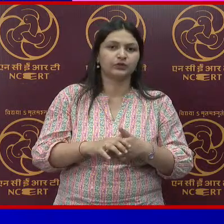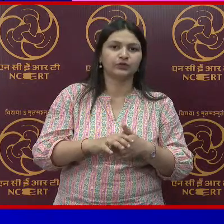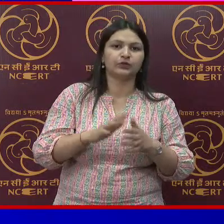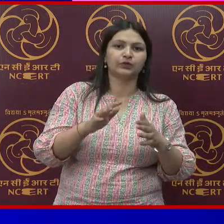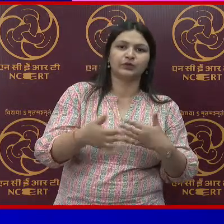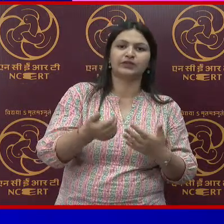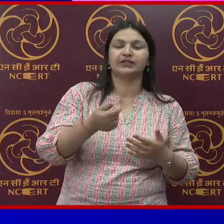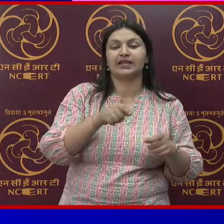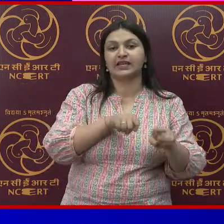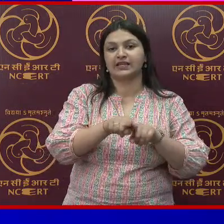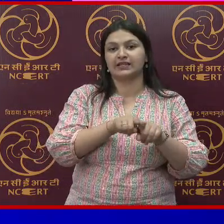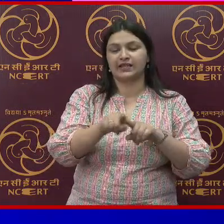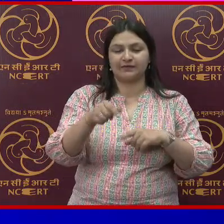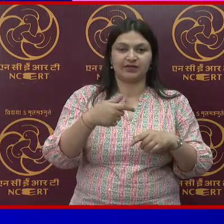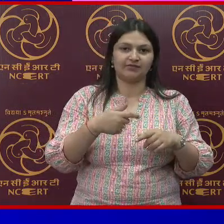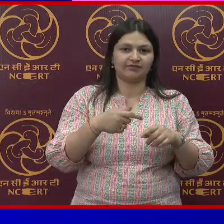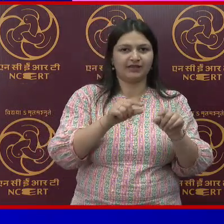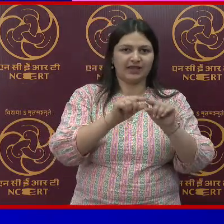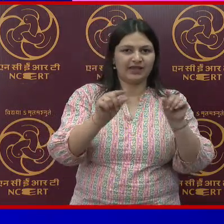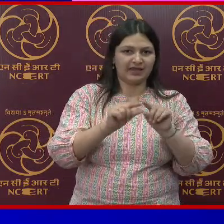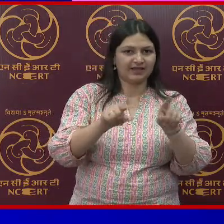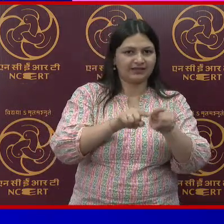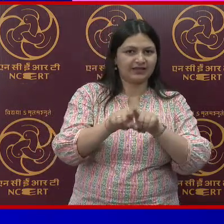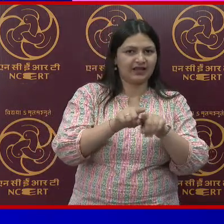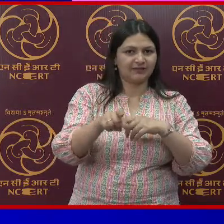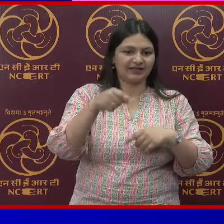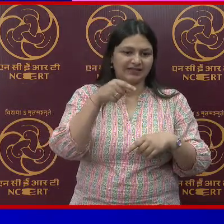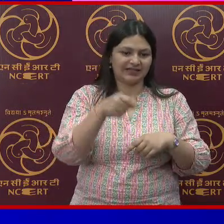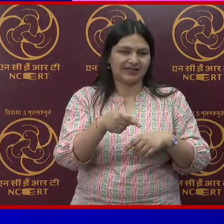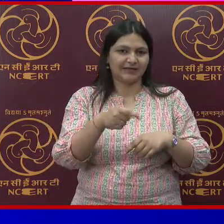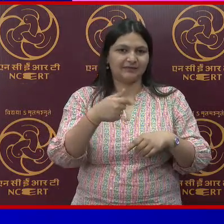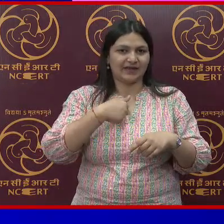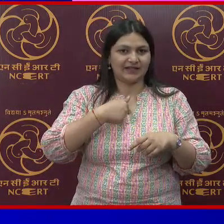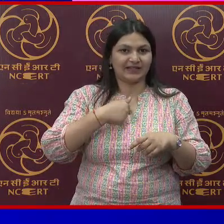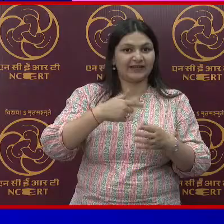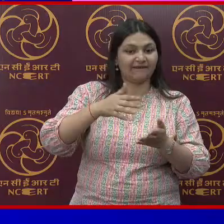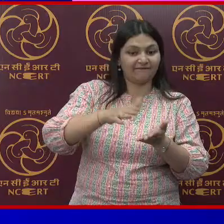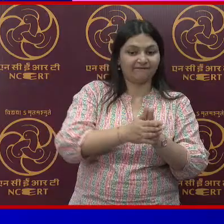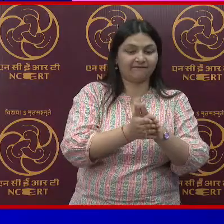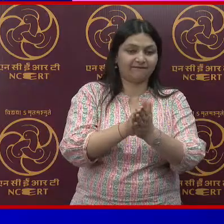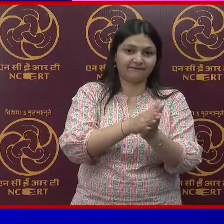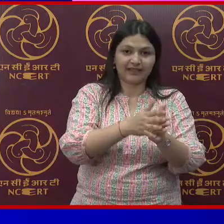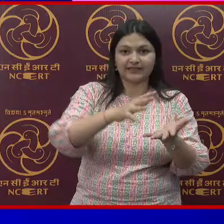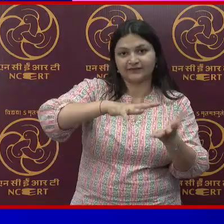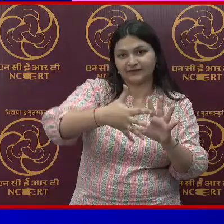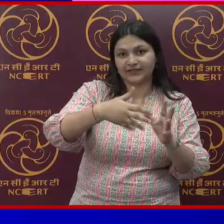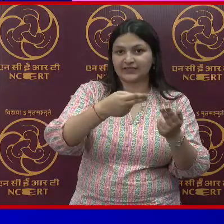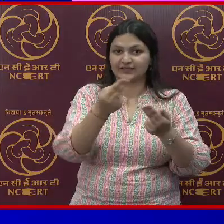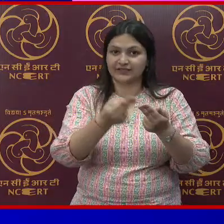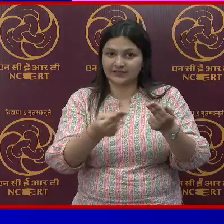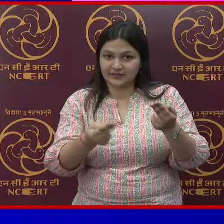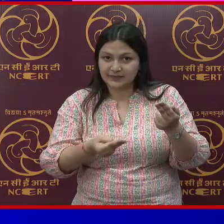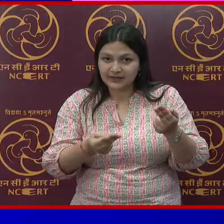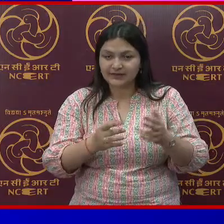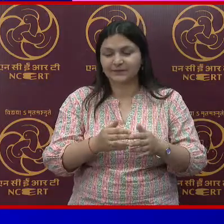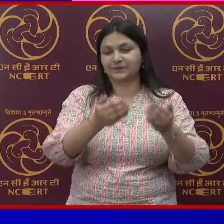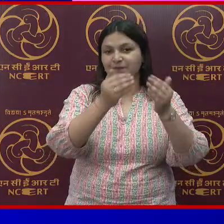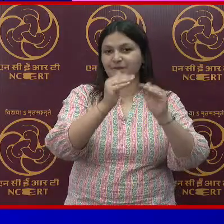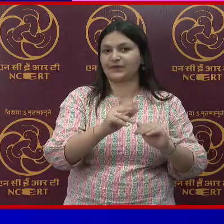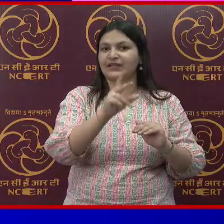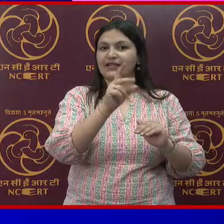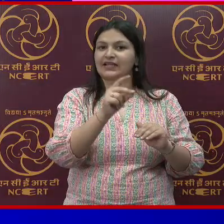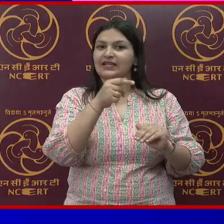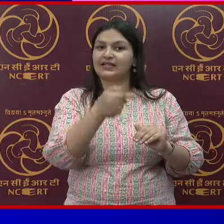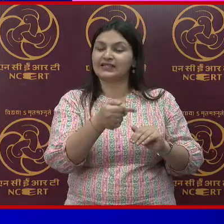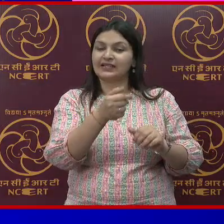Goldie. Goldie, oh yes, Okay, because golden it is color. of golden and orange color, Right. and it has very cute lips. You can see how beautiful lips